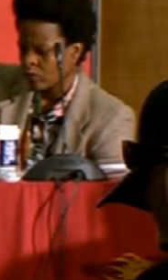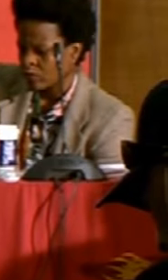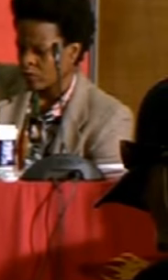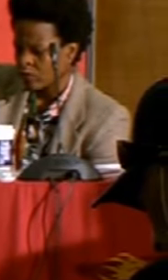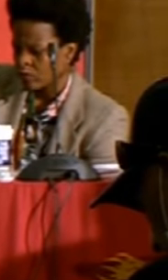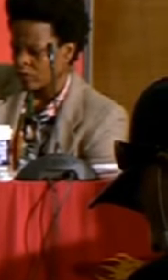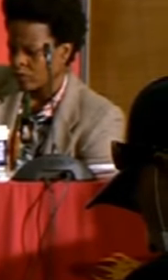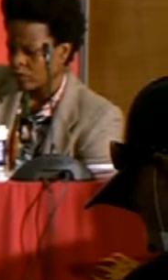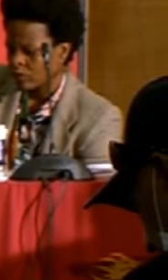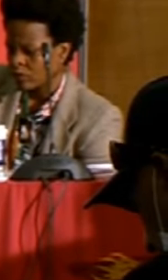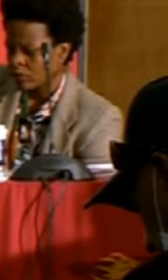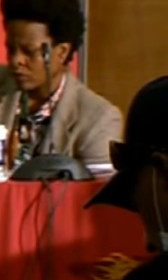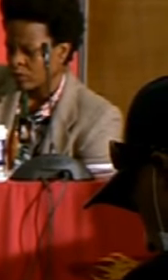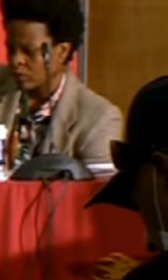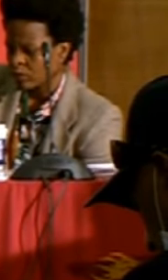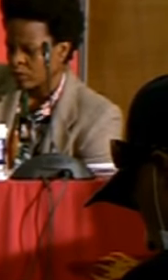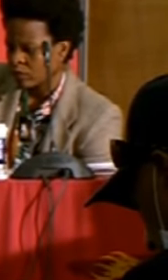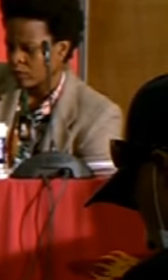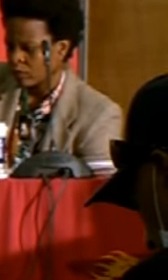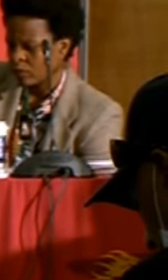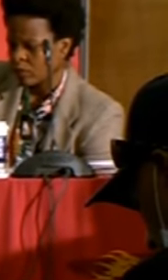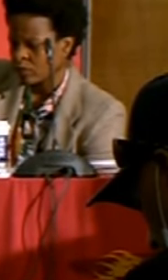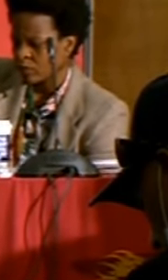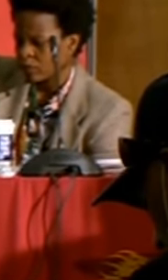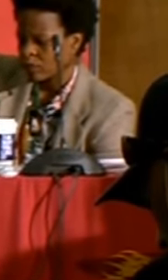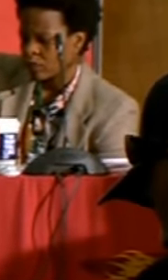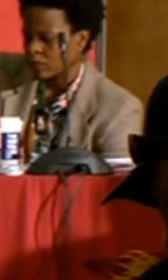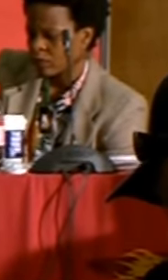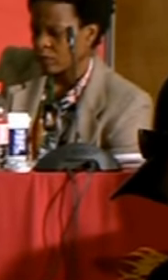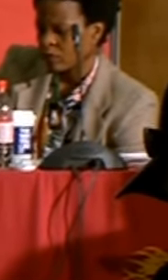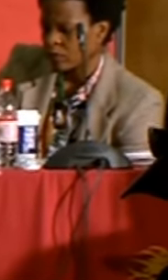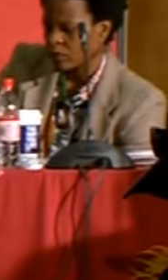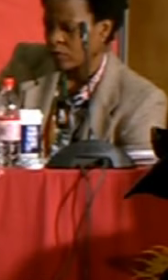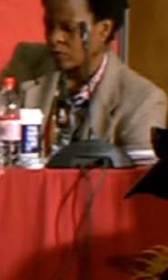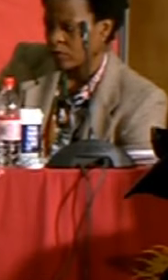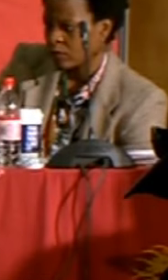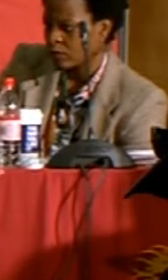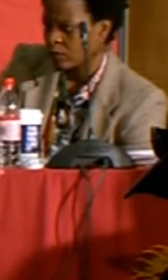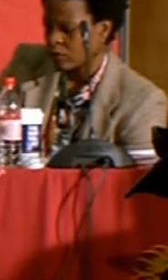Are you happy with how government communicated with the public during the unrest?